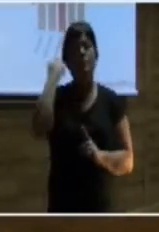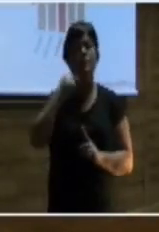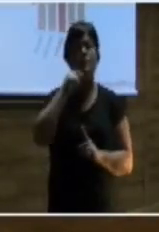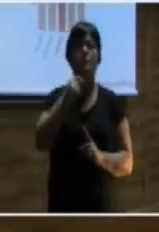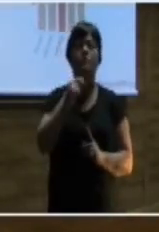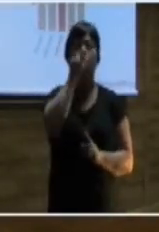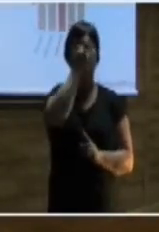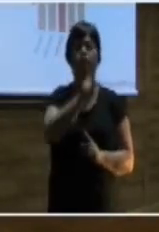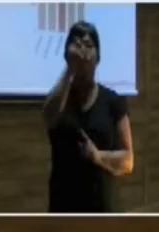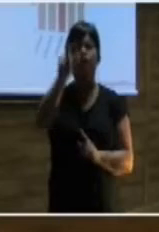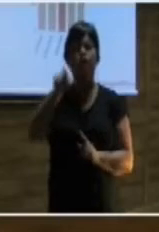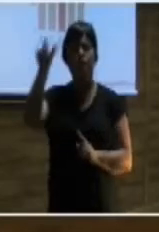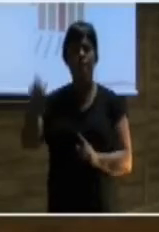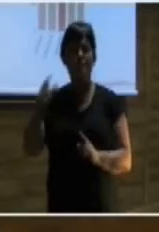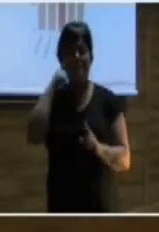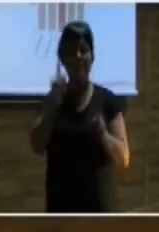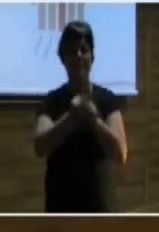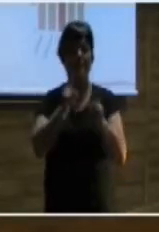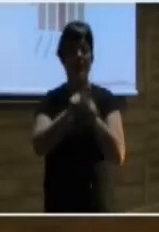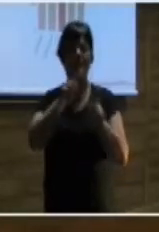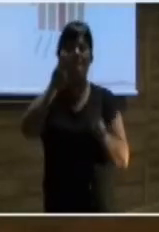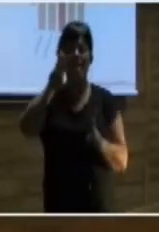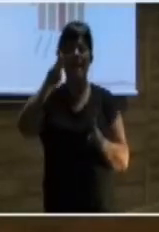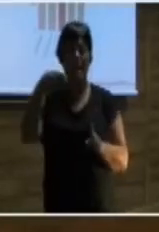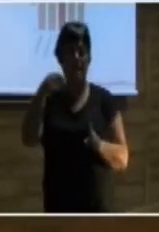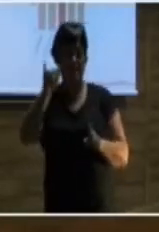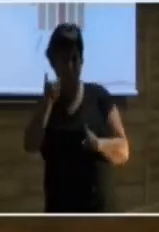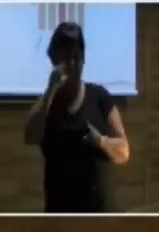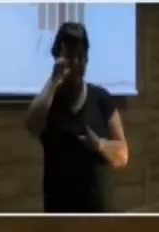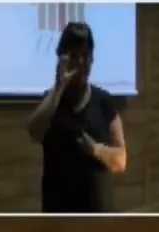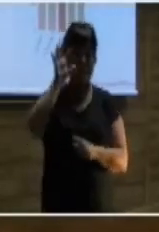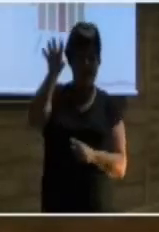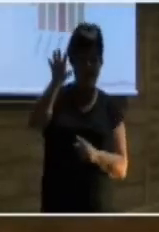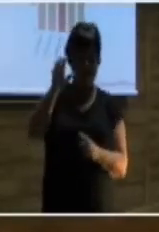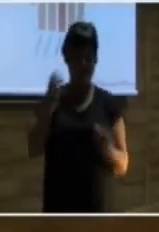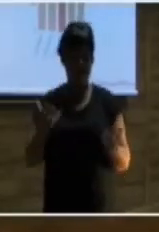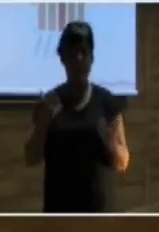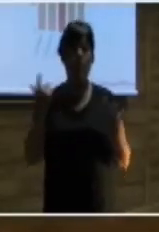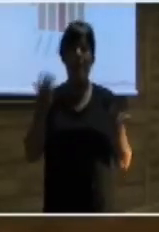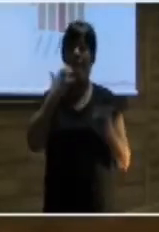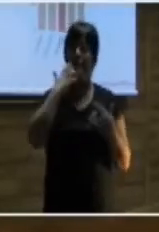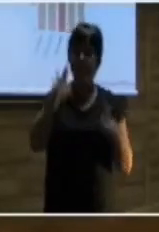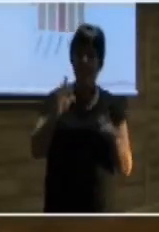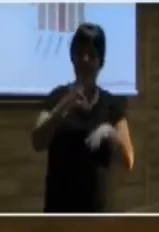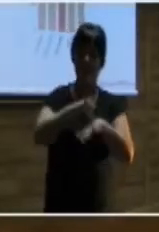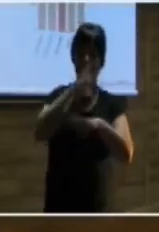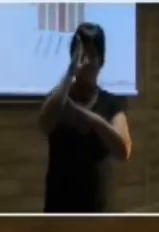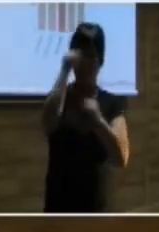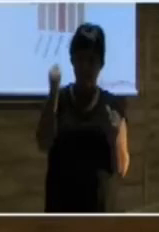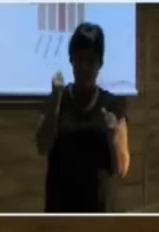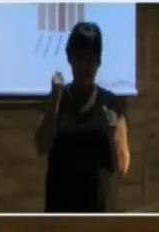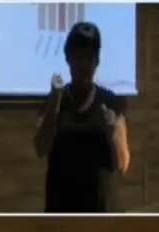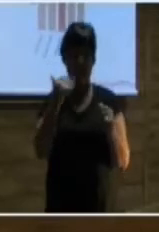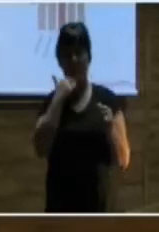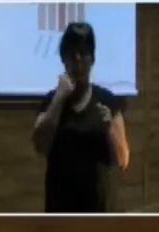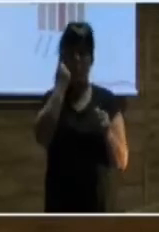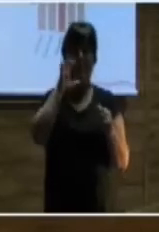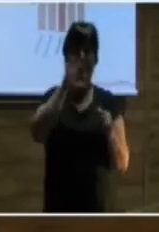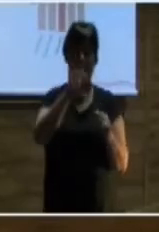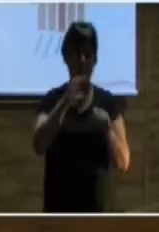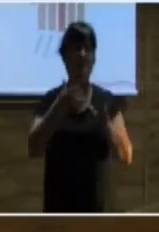of a country, right? And if dementia was a country, it would have been the 18th